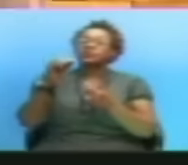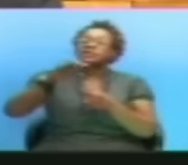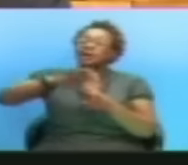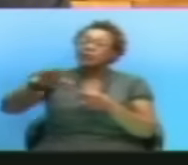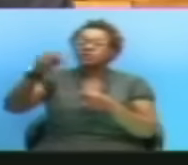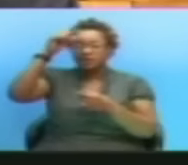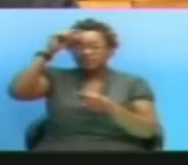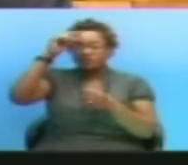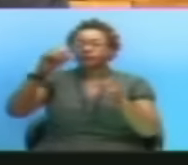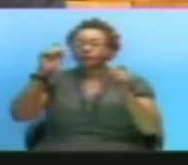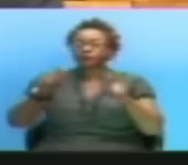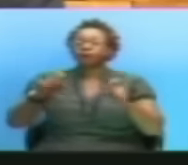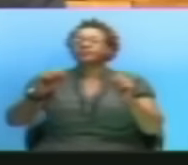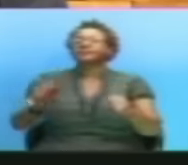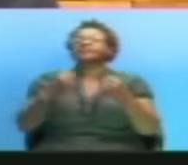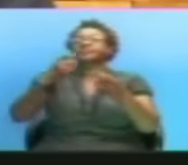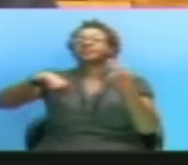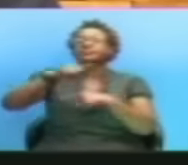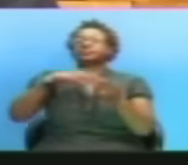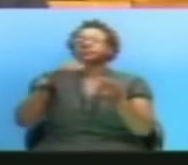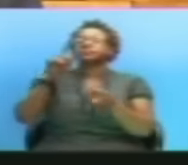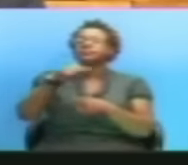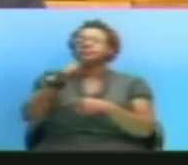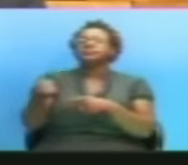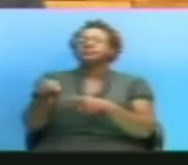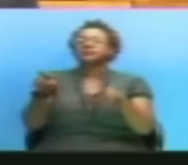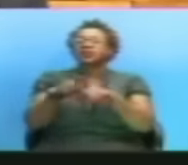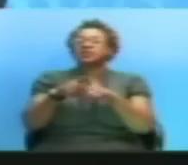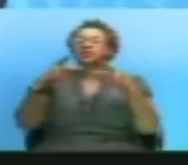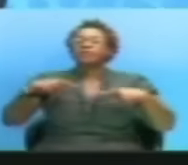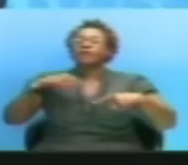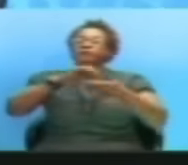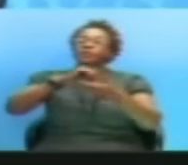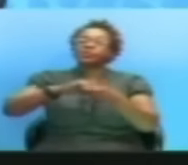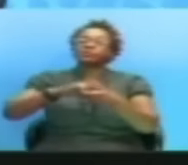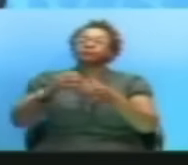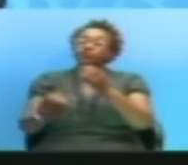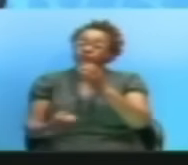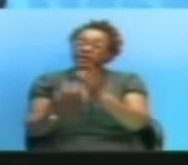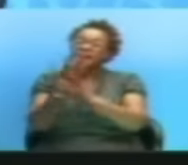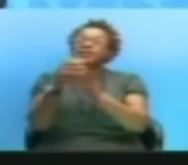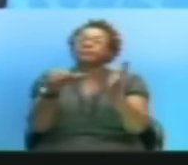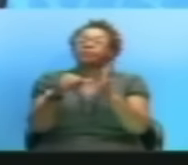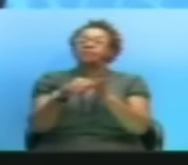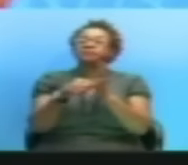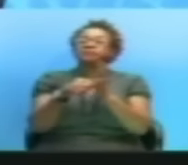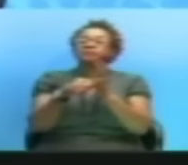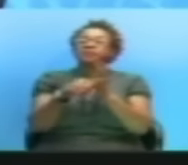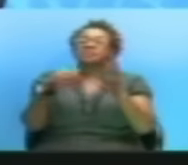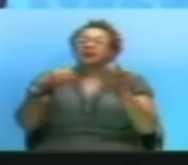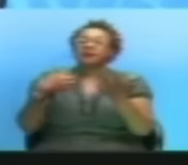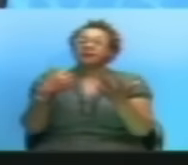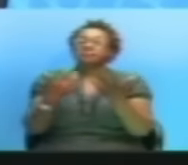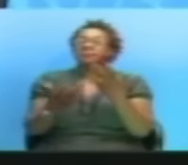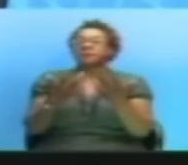to save us from our own mistakes. So it's like you've created this problem by having, well, not you